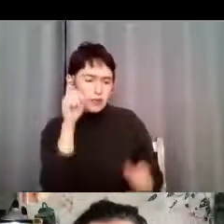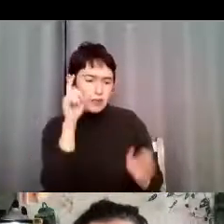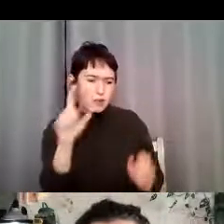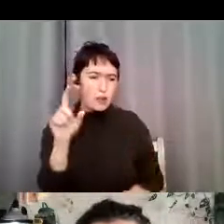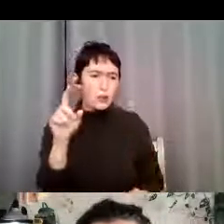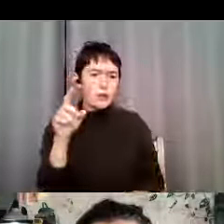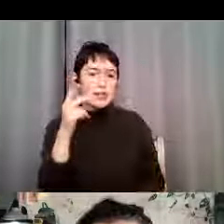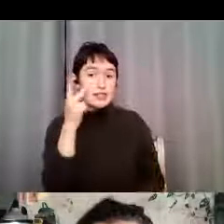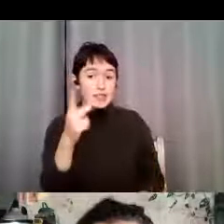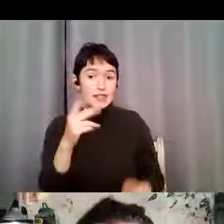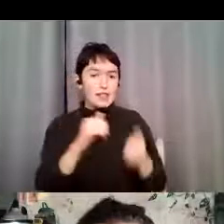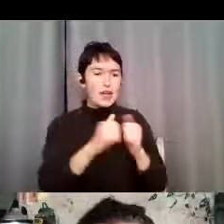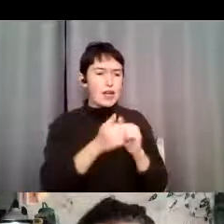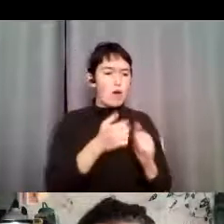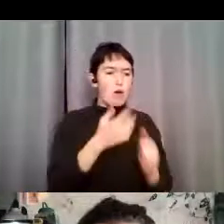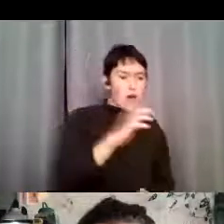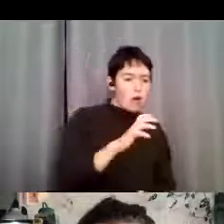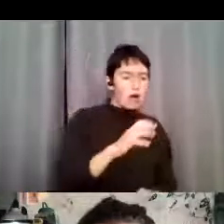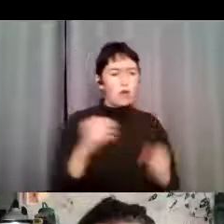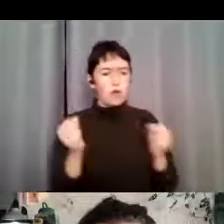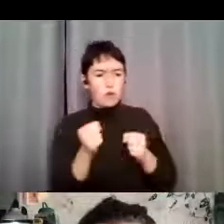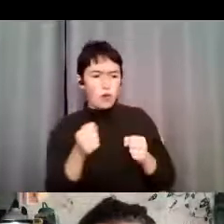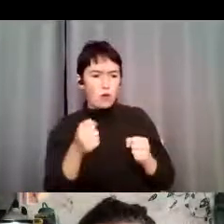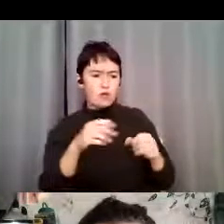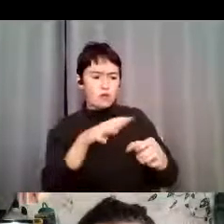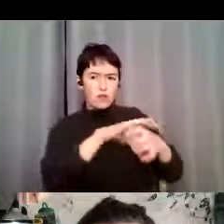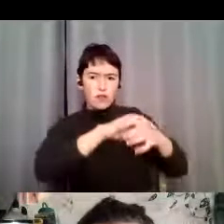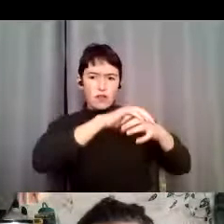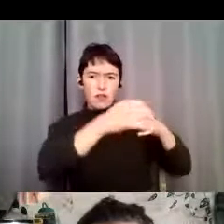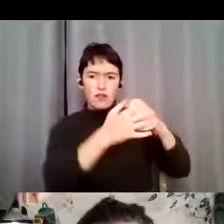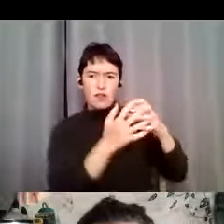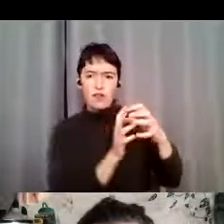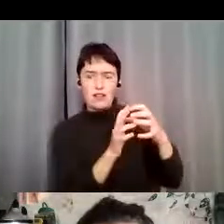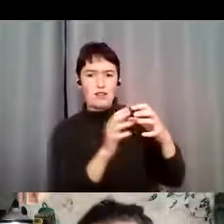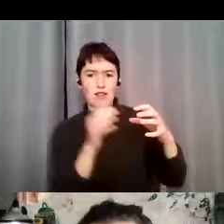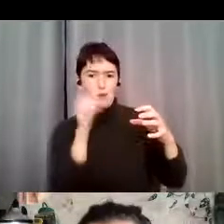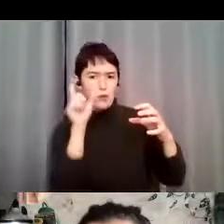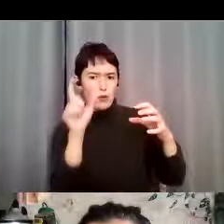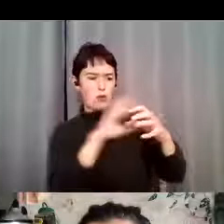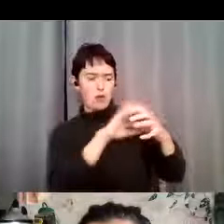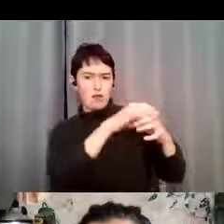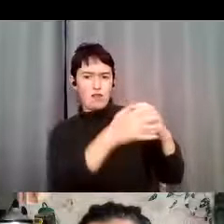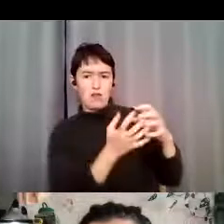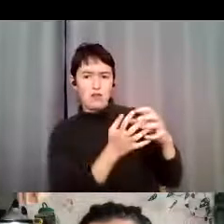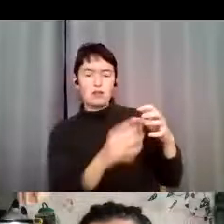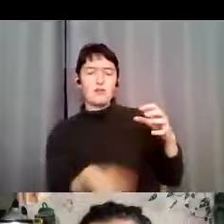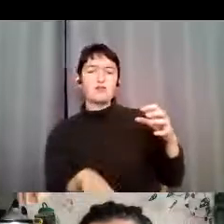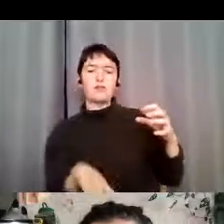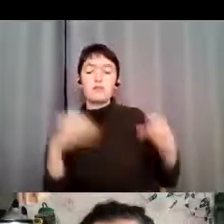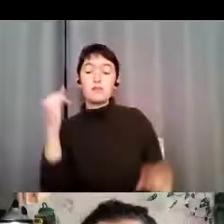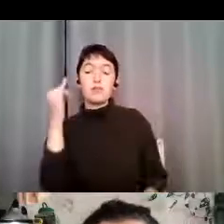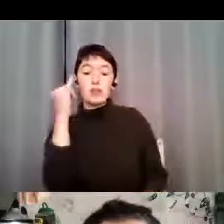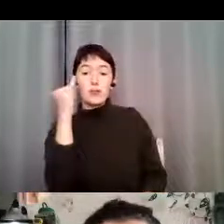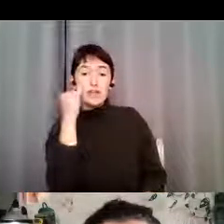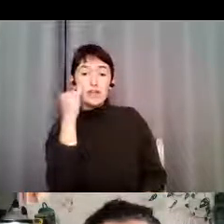or cold the surface is. So this is almost like if you were sitting on LRO, on the spacecraft with your eyes closed, and you stretch